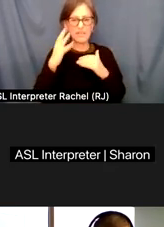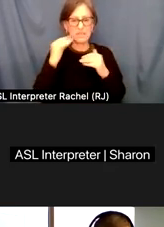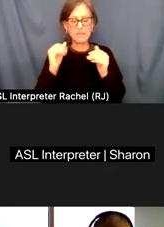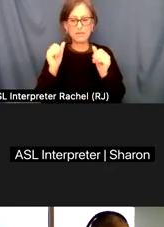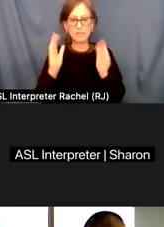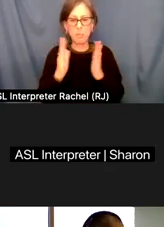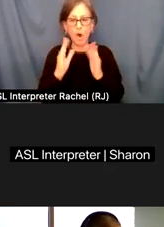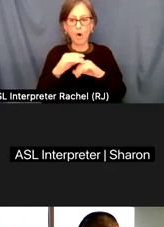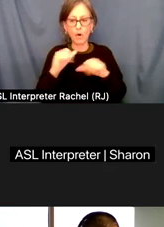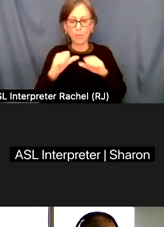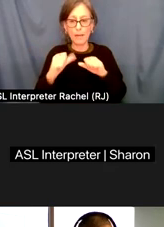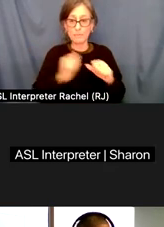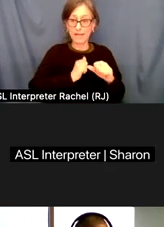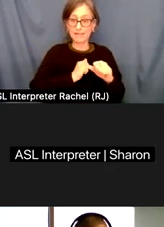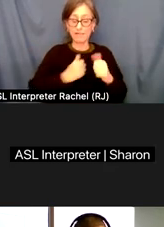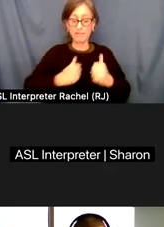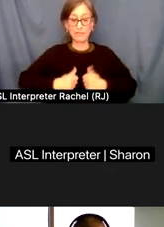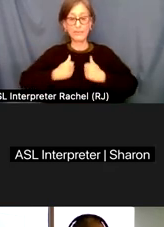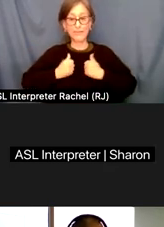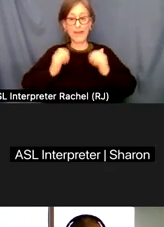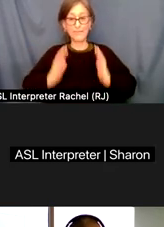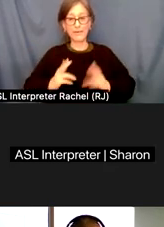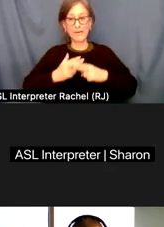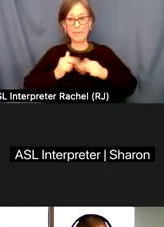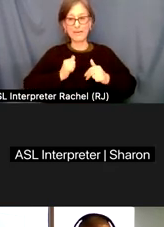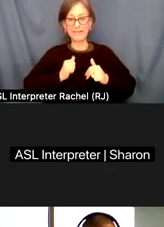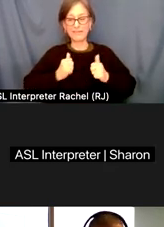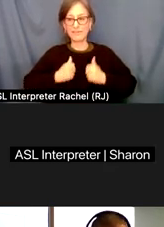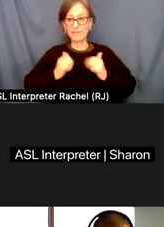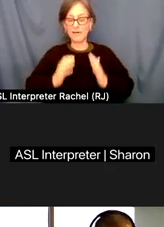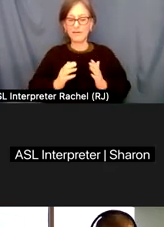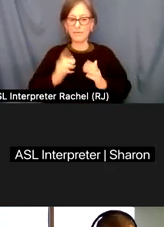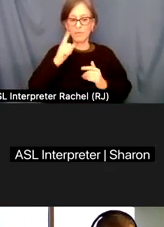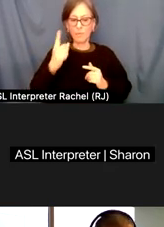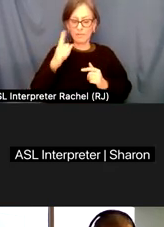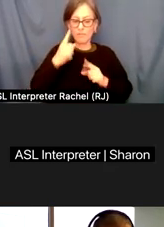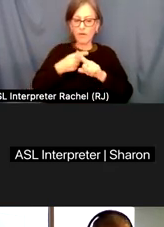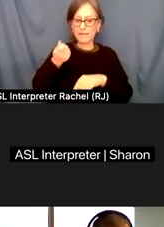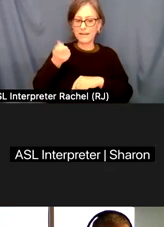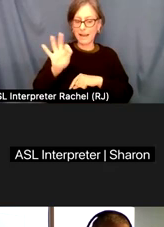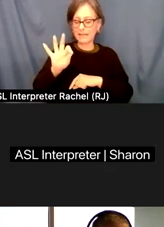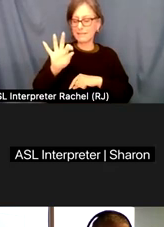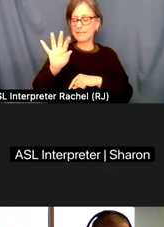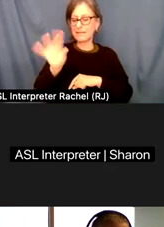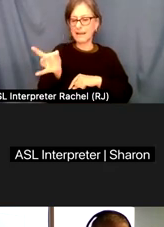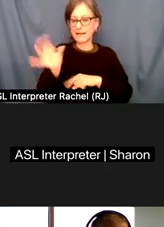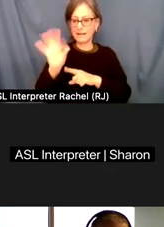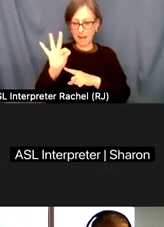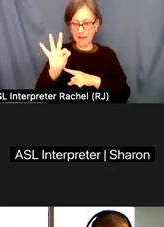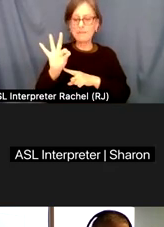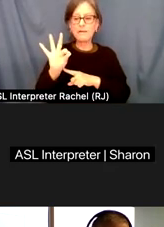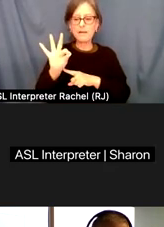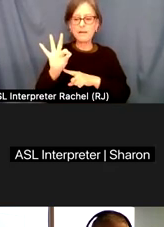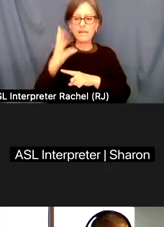me, myself, a survivor, I call myself, of Loma Prieta in 1989, I do want to say that going through a